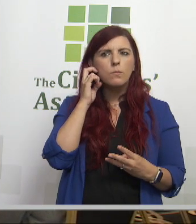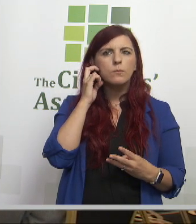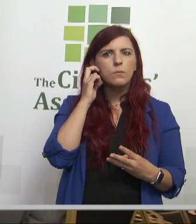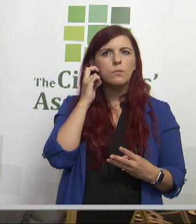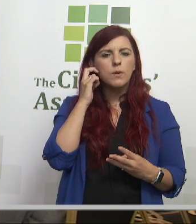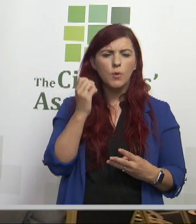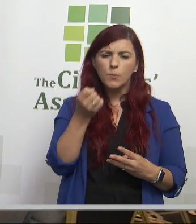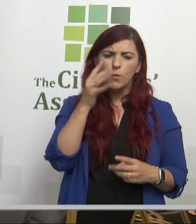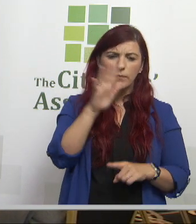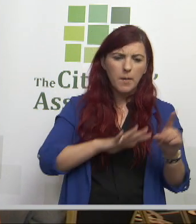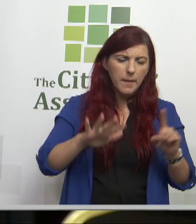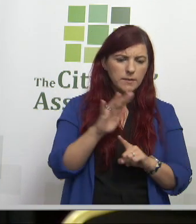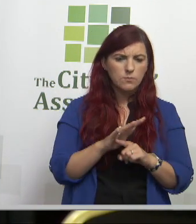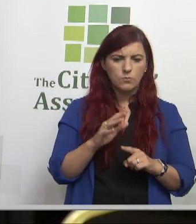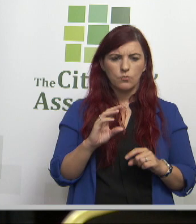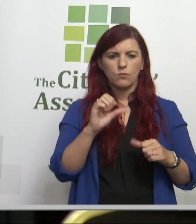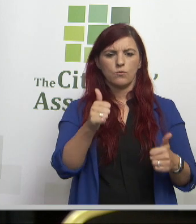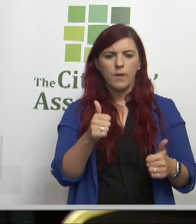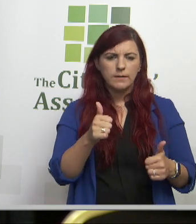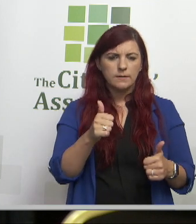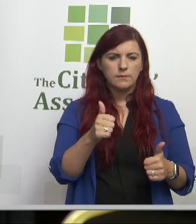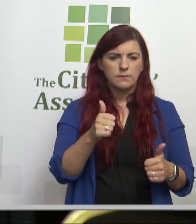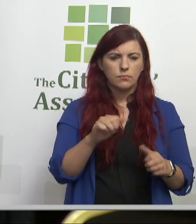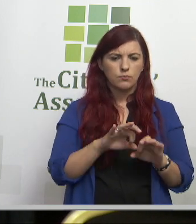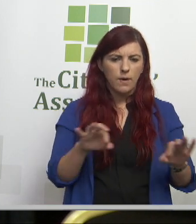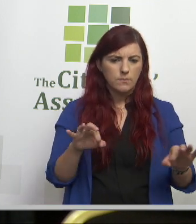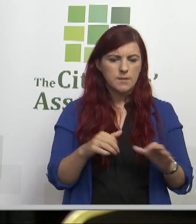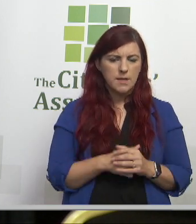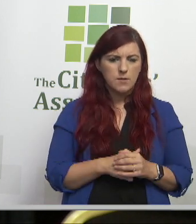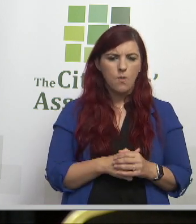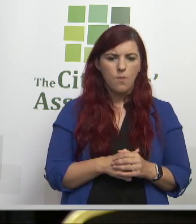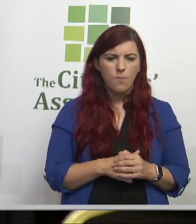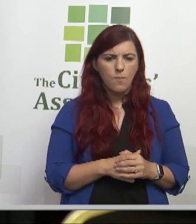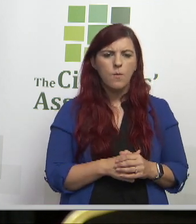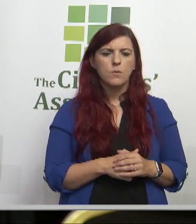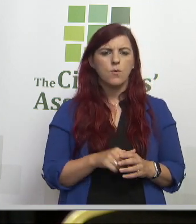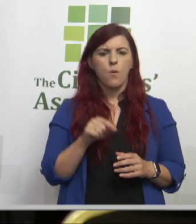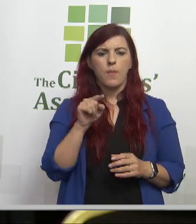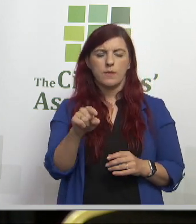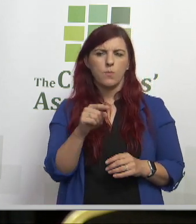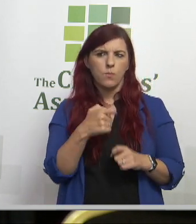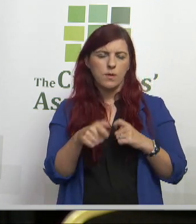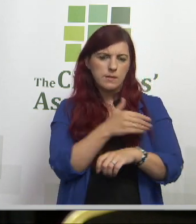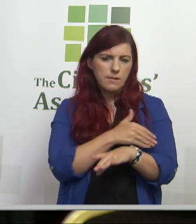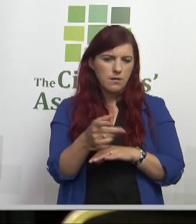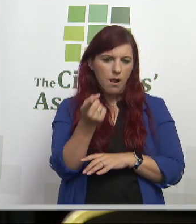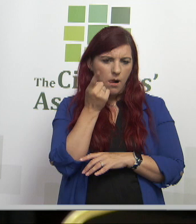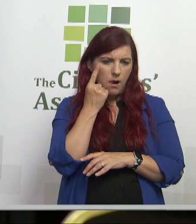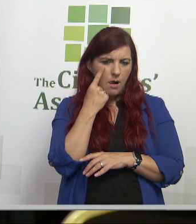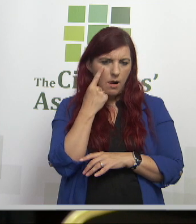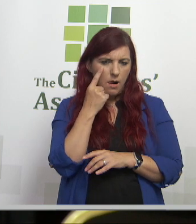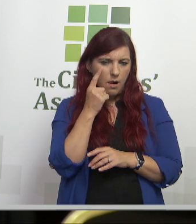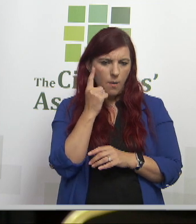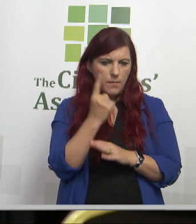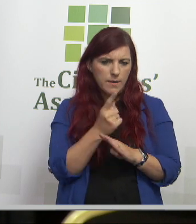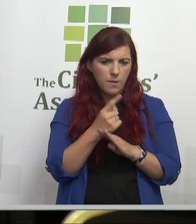places, waste ground, essentially, where you could dump your builder's rubble. So at that stage, we started looking at wetlands. And in